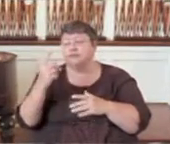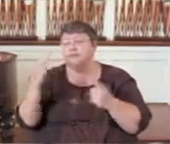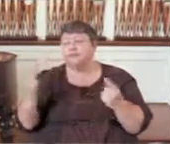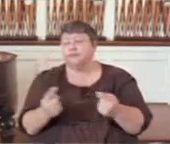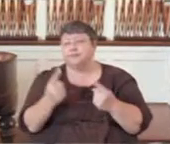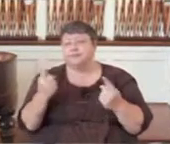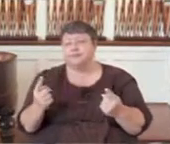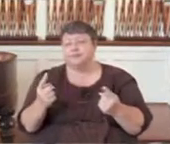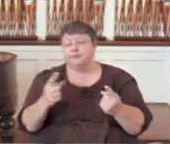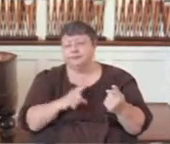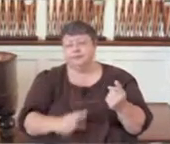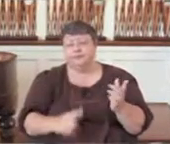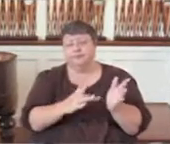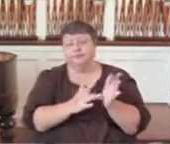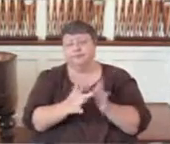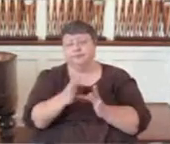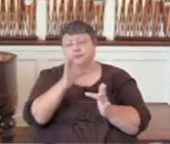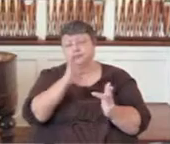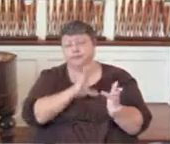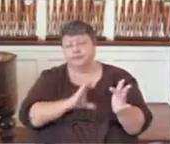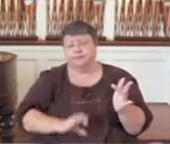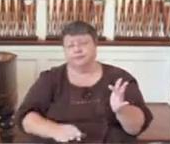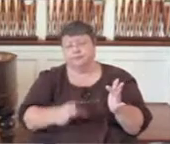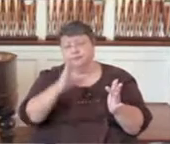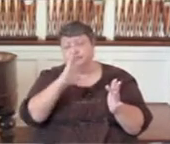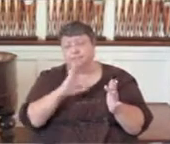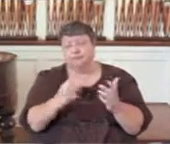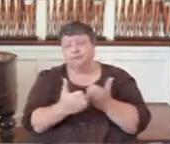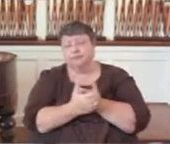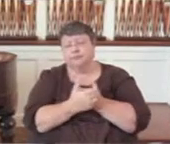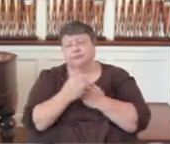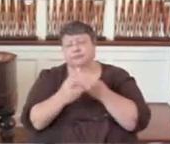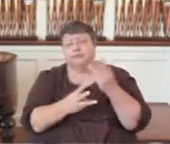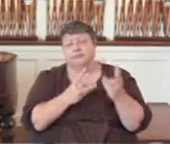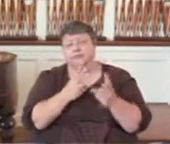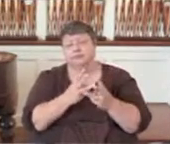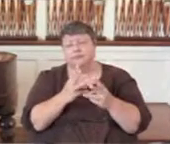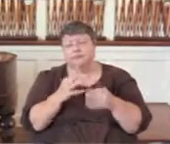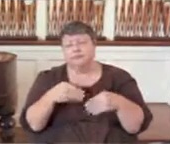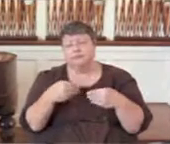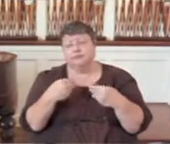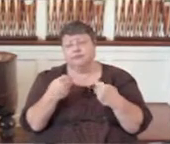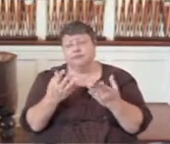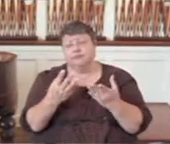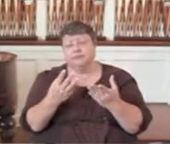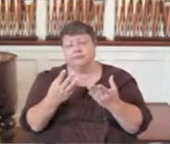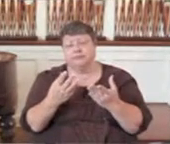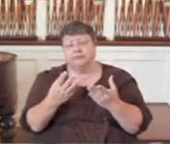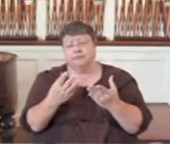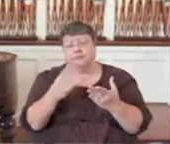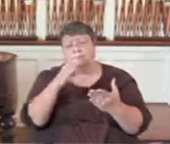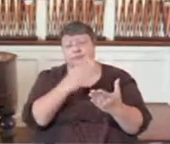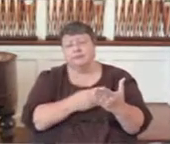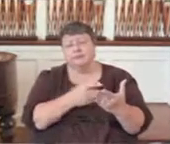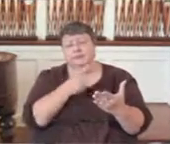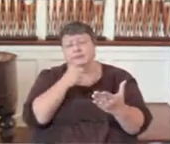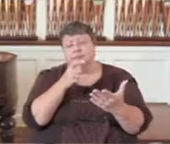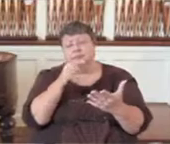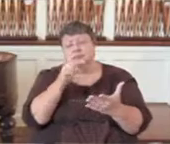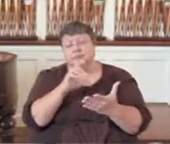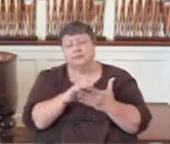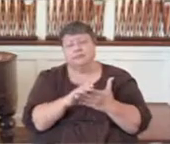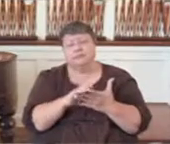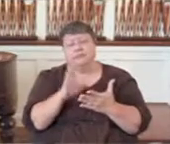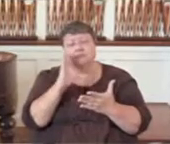And the Lord Jesus Christ says, for God so loved the world that he gave his Son, that whoever believes should not perish but have eternal life.